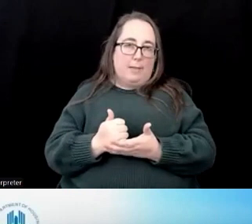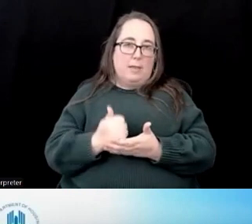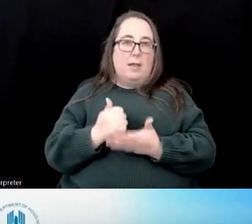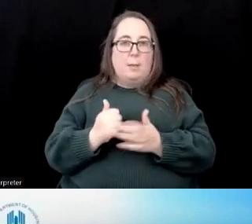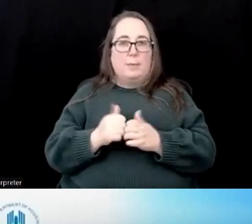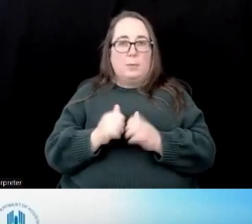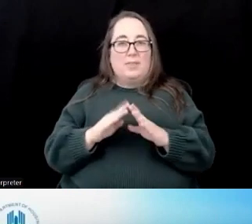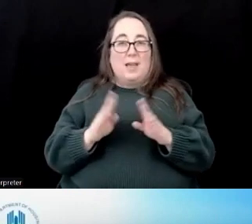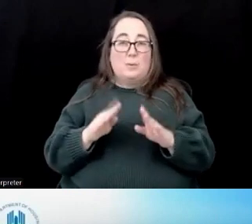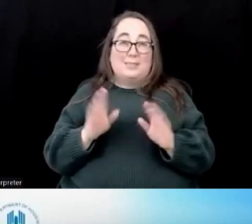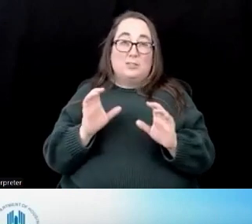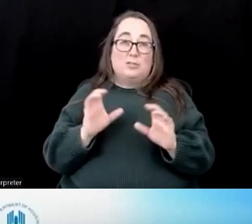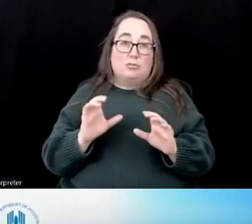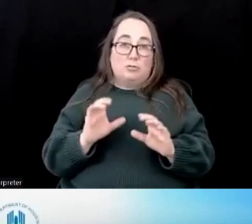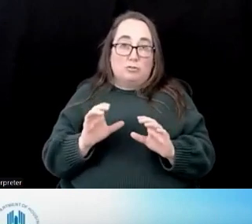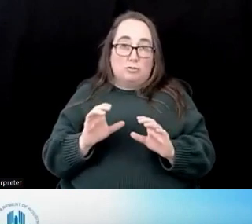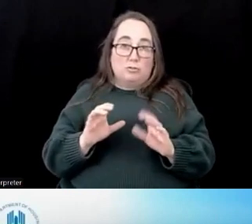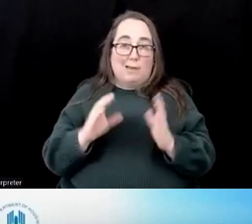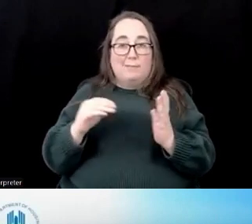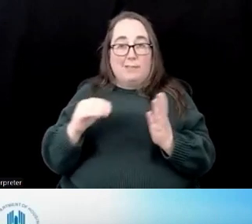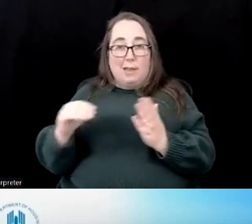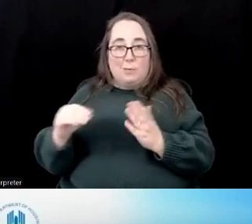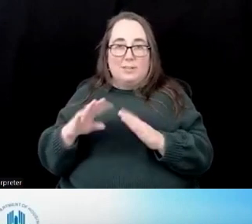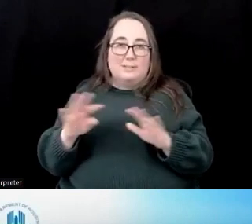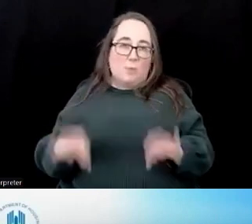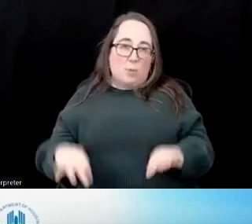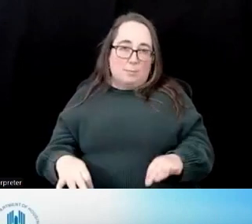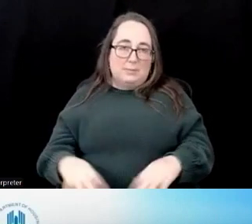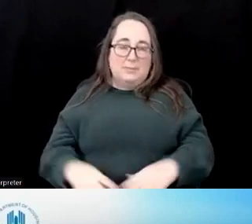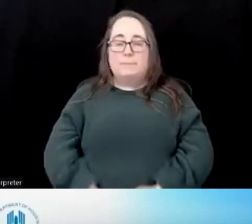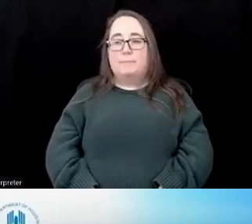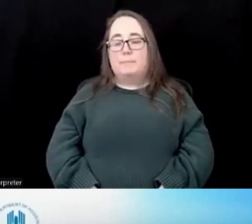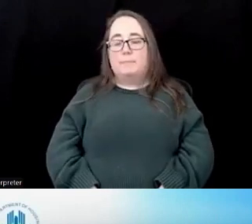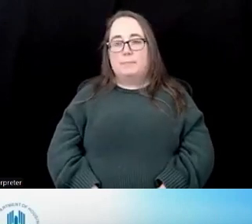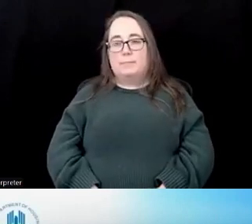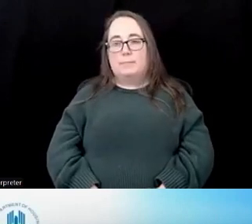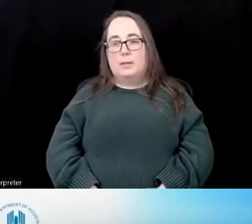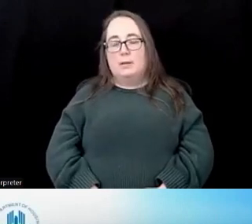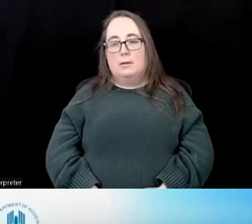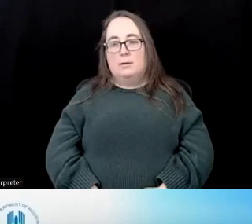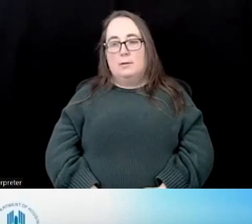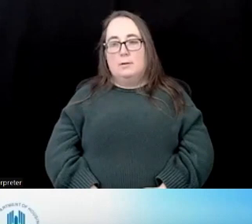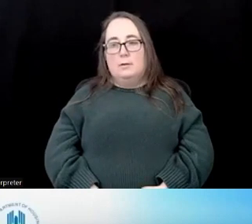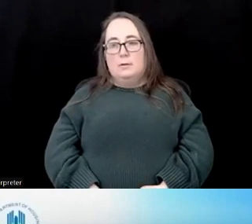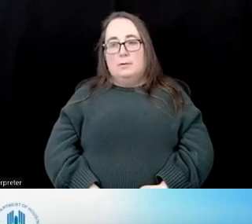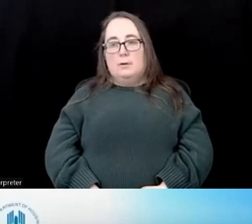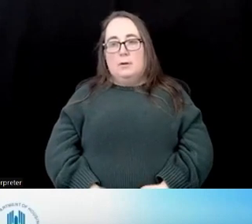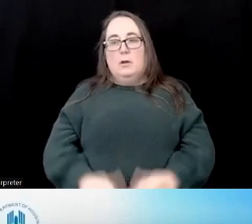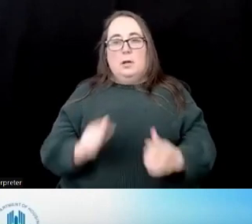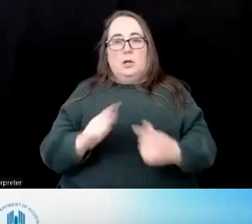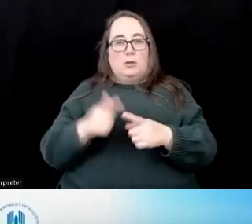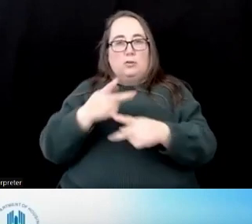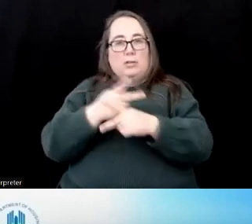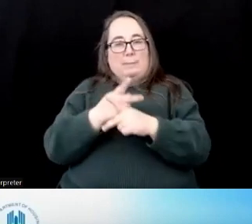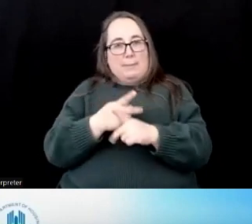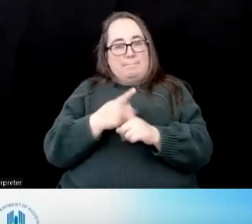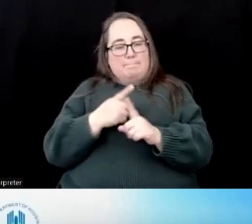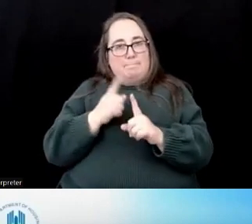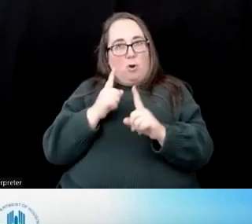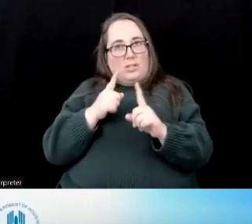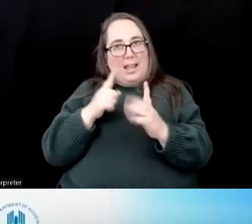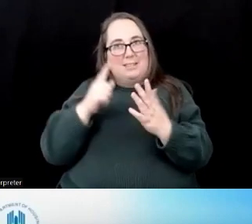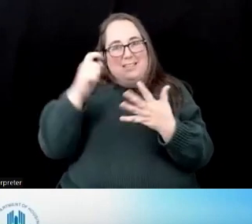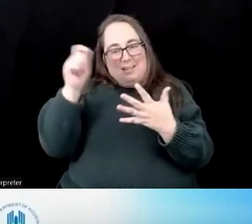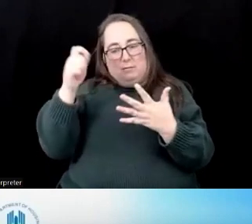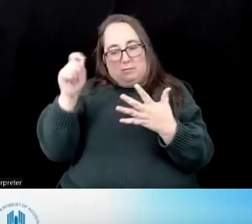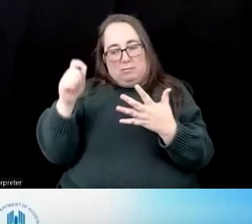housing search and filling out these forms and trying to keep them on task to make sure that these things get